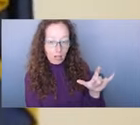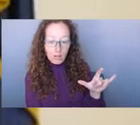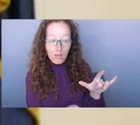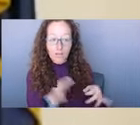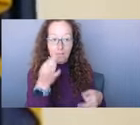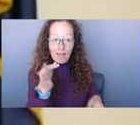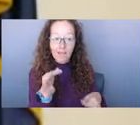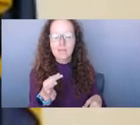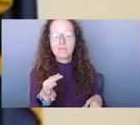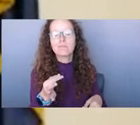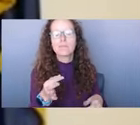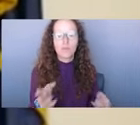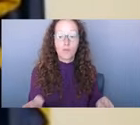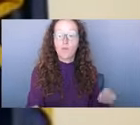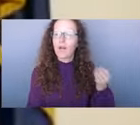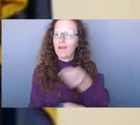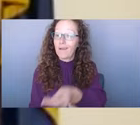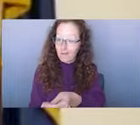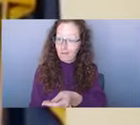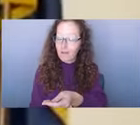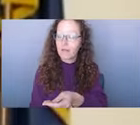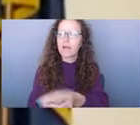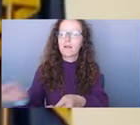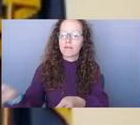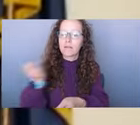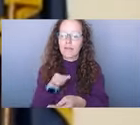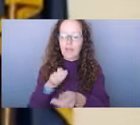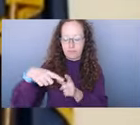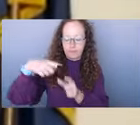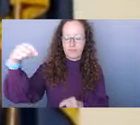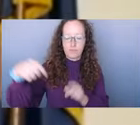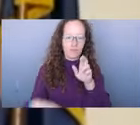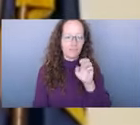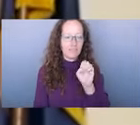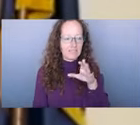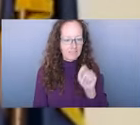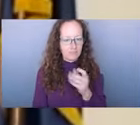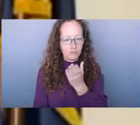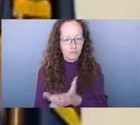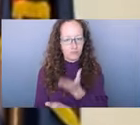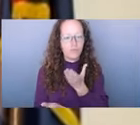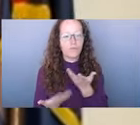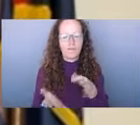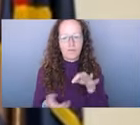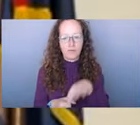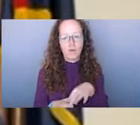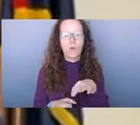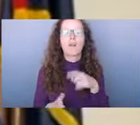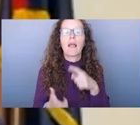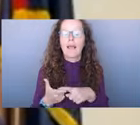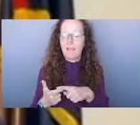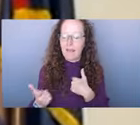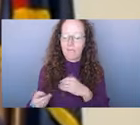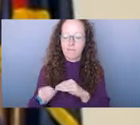as a provisional voter would know whether your ballot counted or not. Typically, we have a lot of people working within